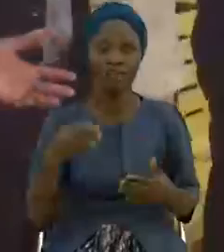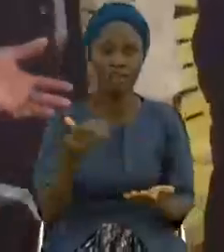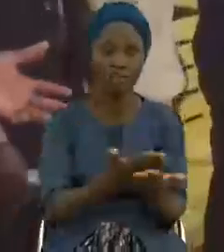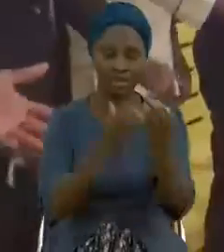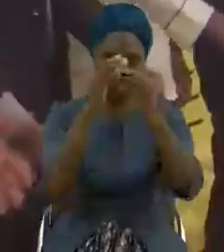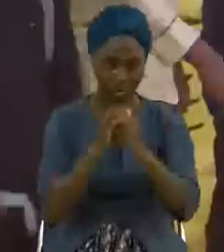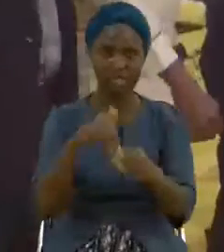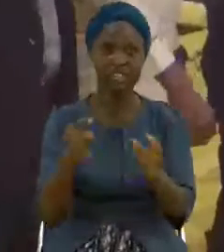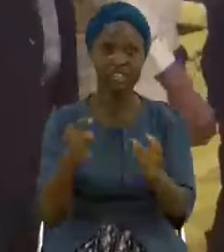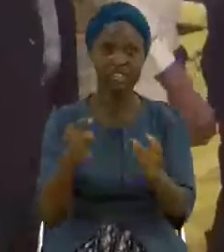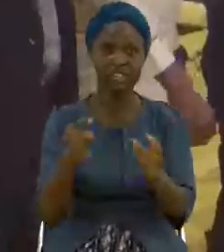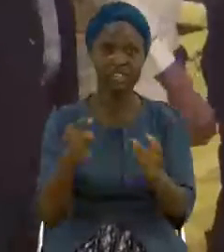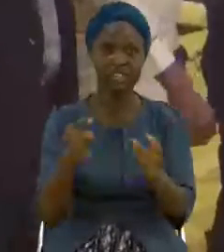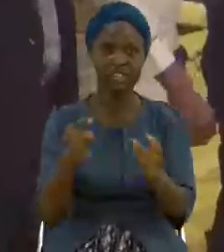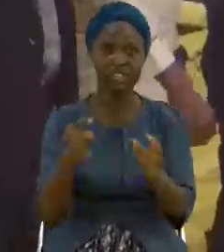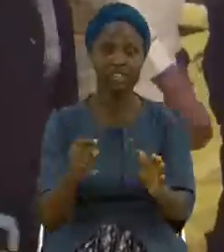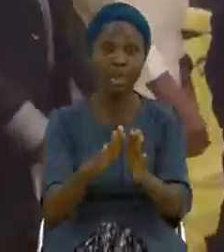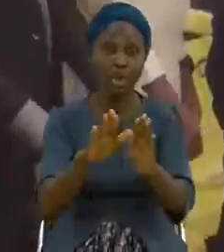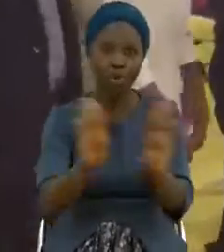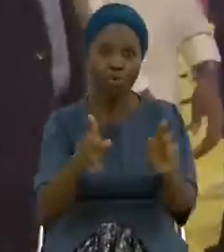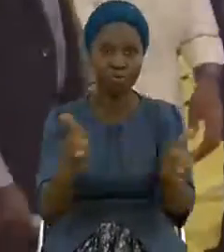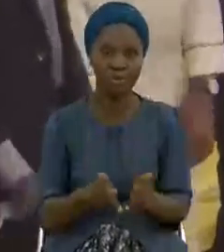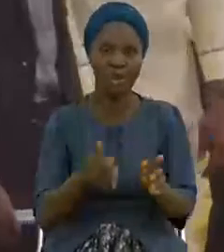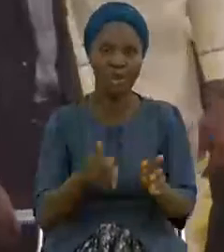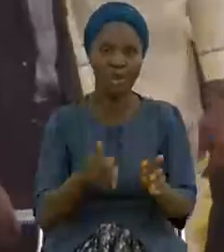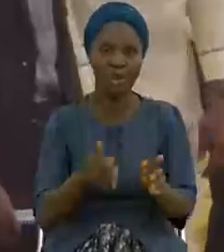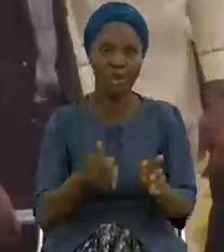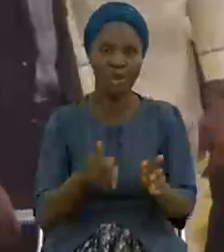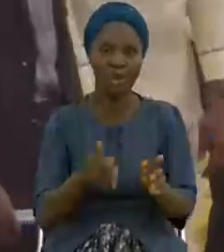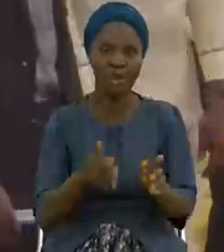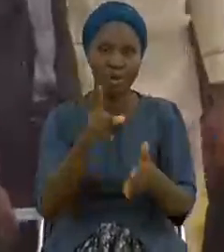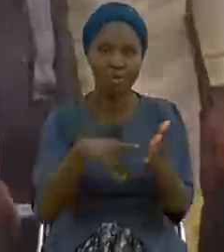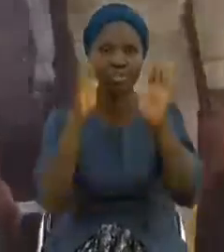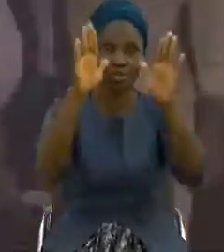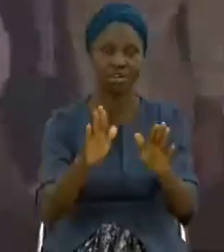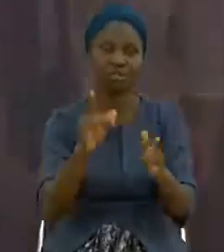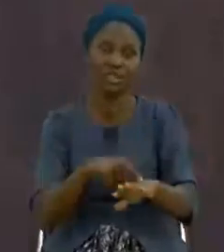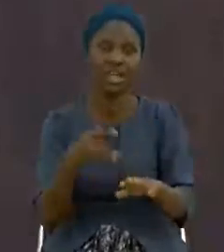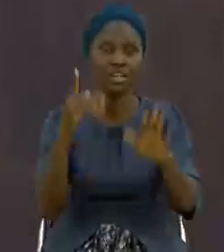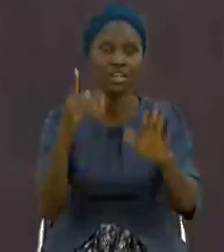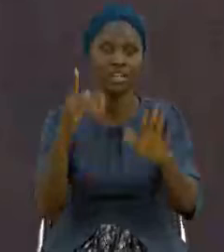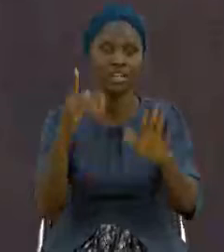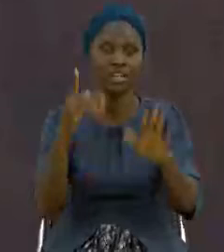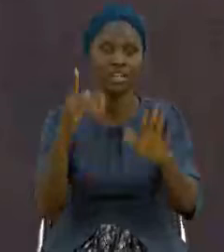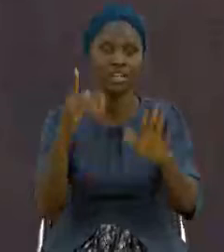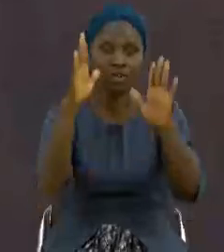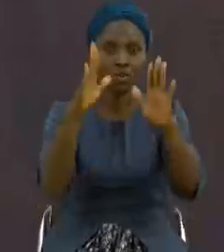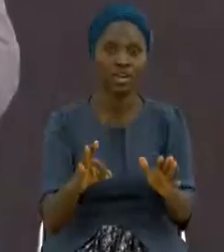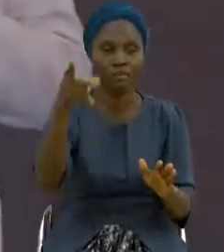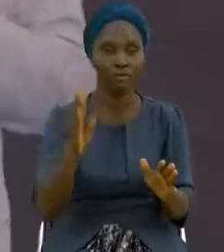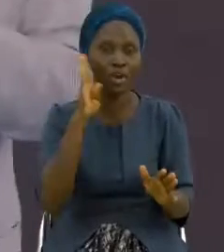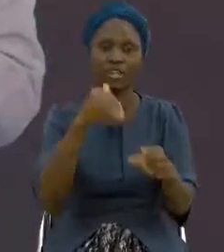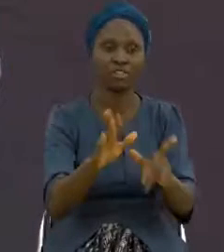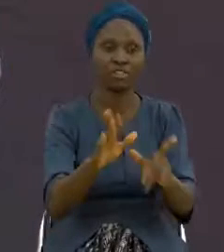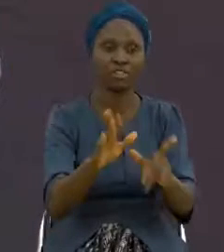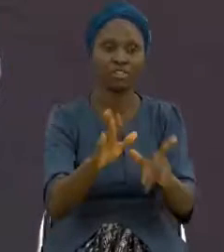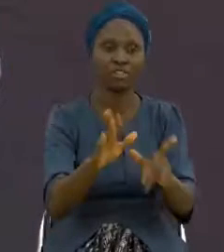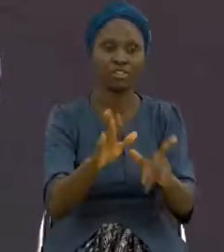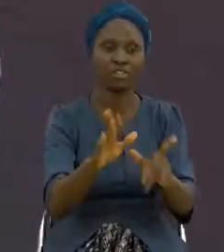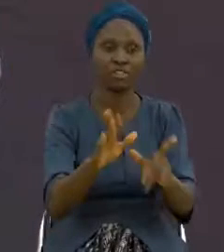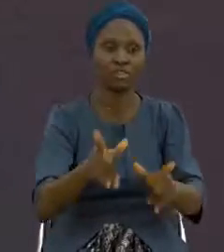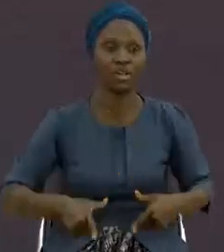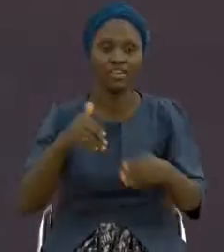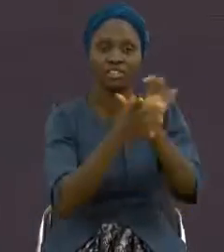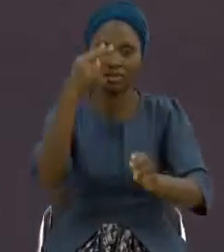God will be in your life in Jesus' name. Today, as we are